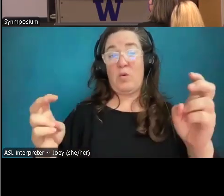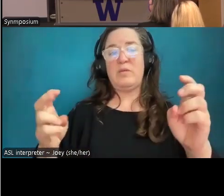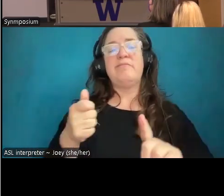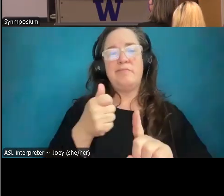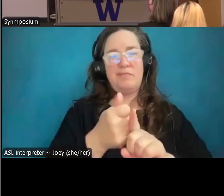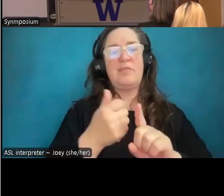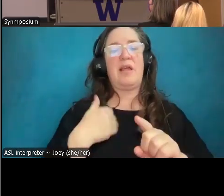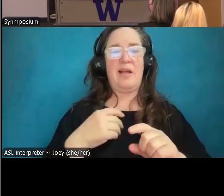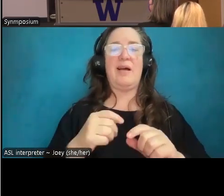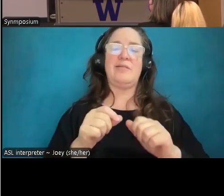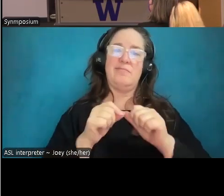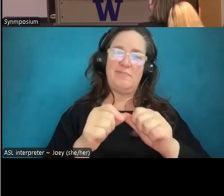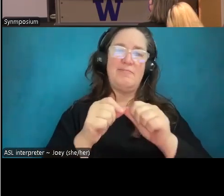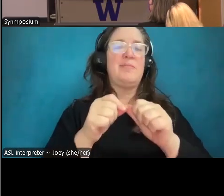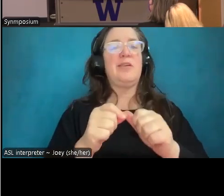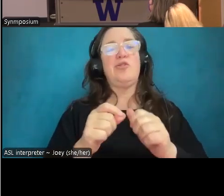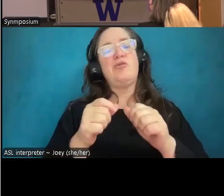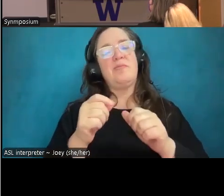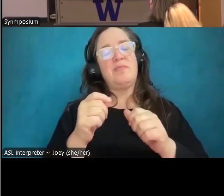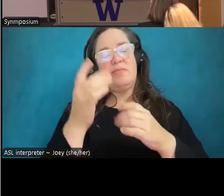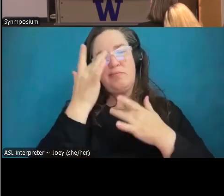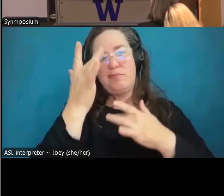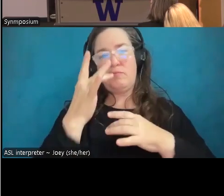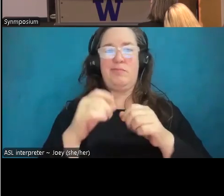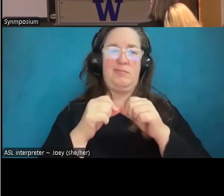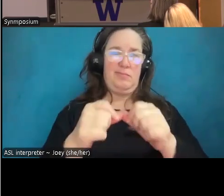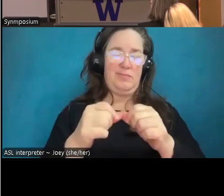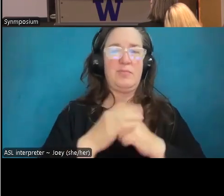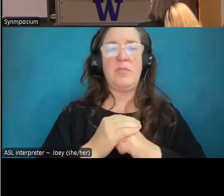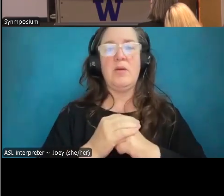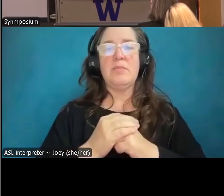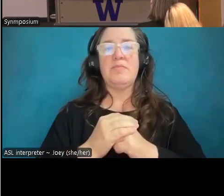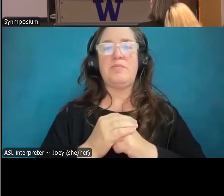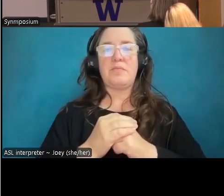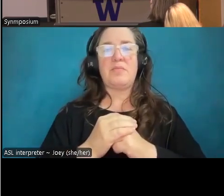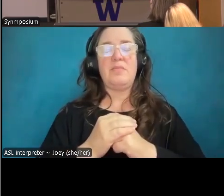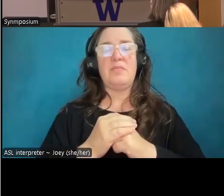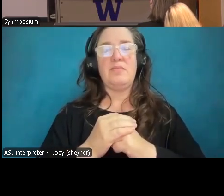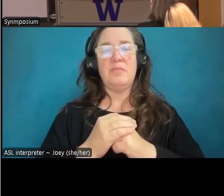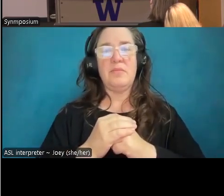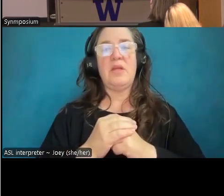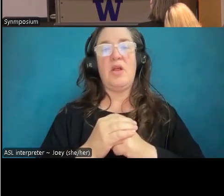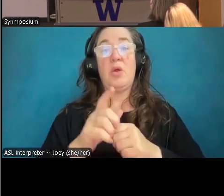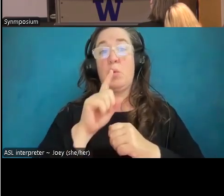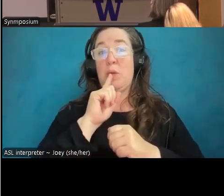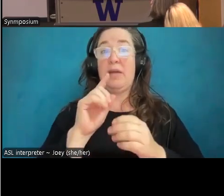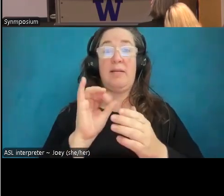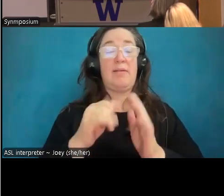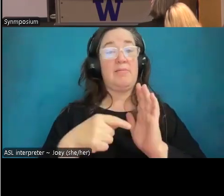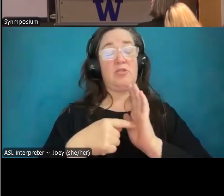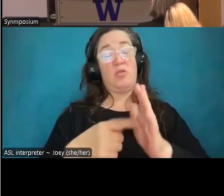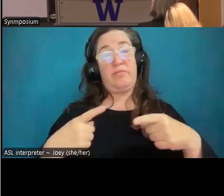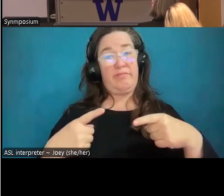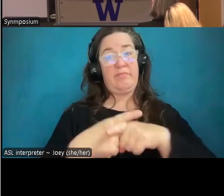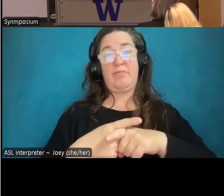this really characterizes the paradox that long COVID patients face as they seek validation for their condition